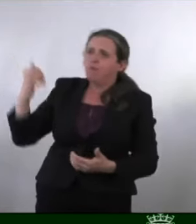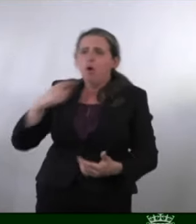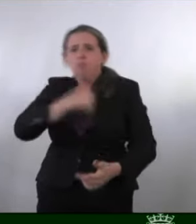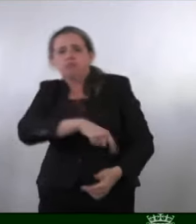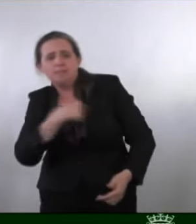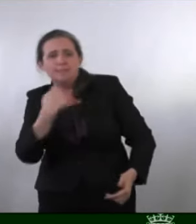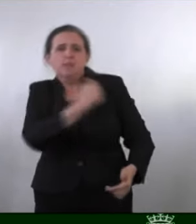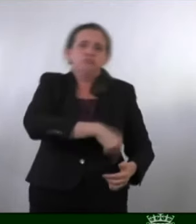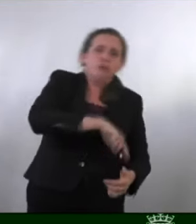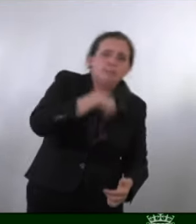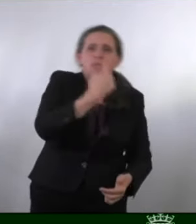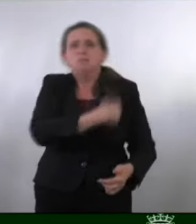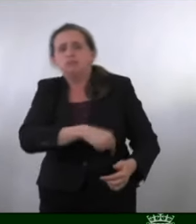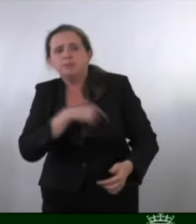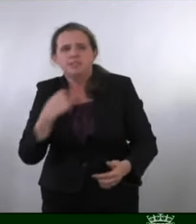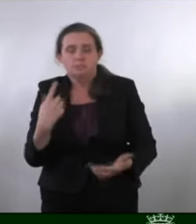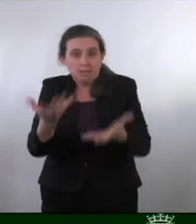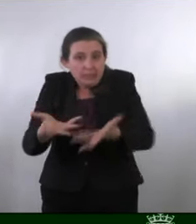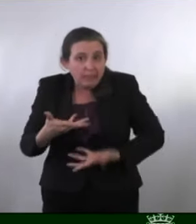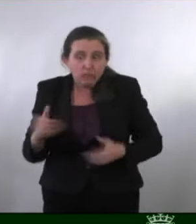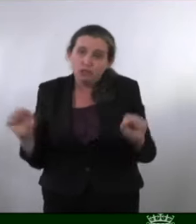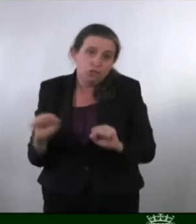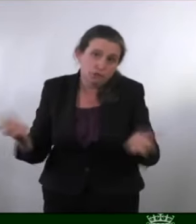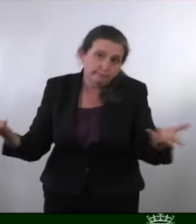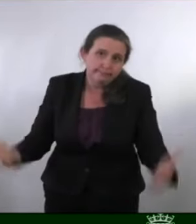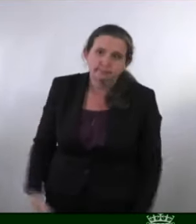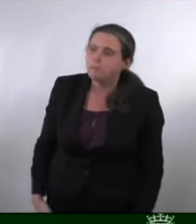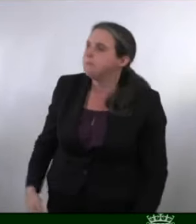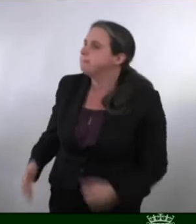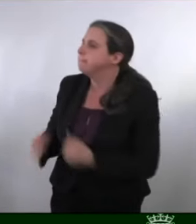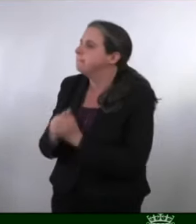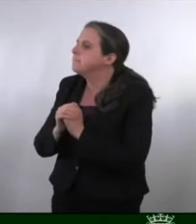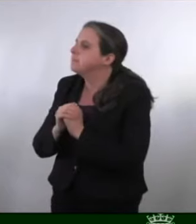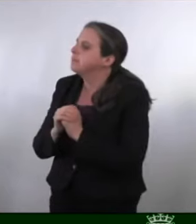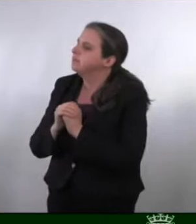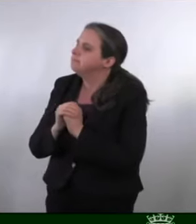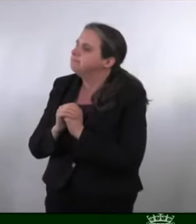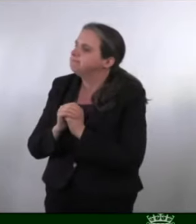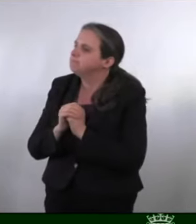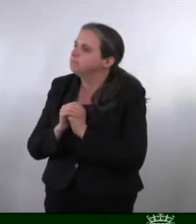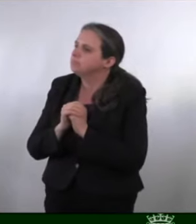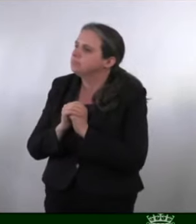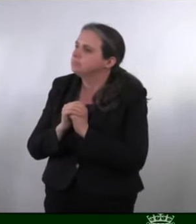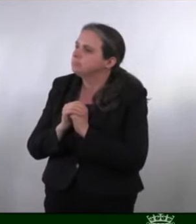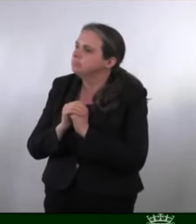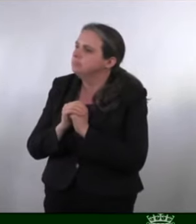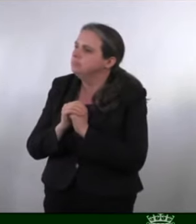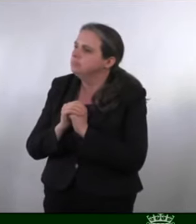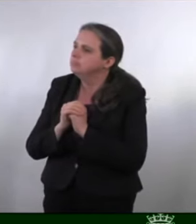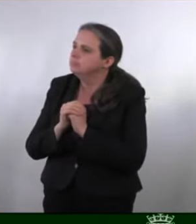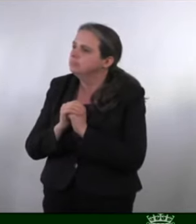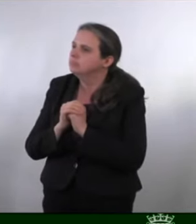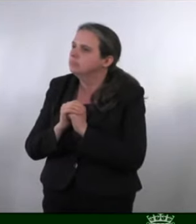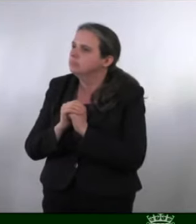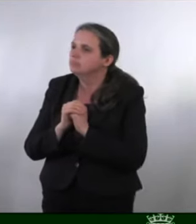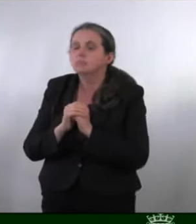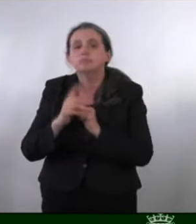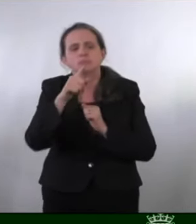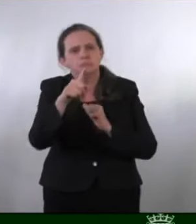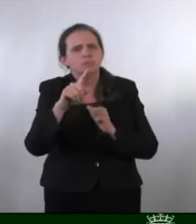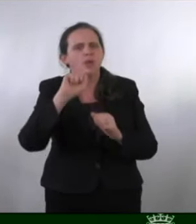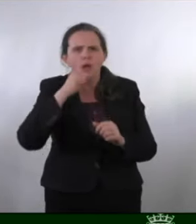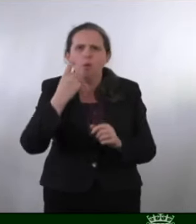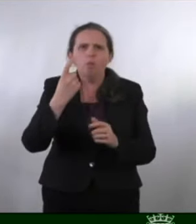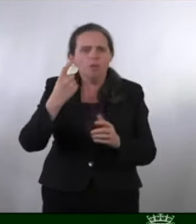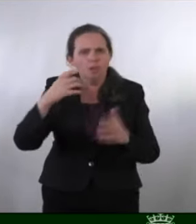Downing Street PR grid? Prime Minister. Well, I will take up immediately the